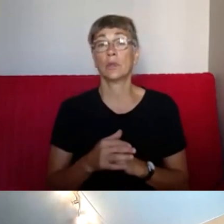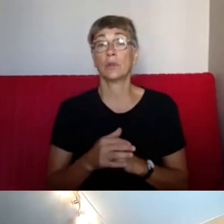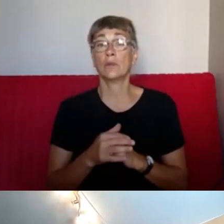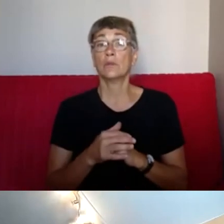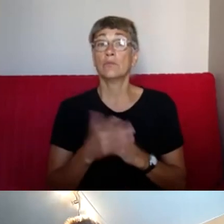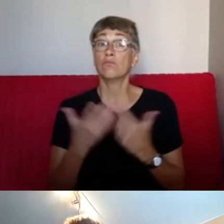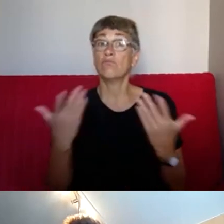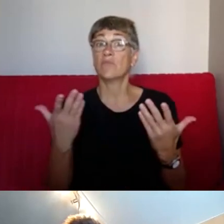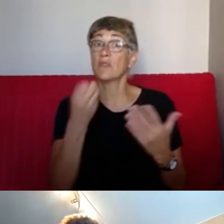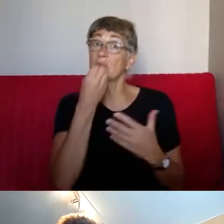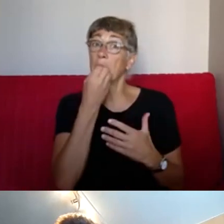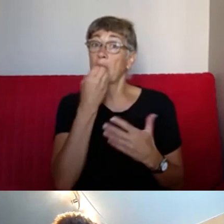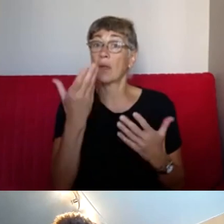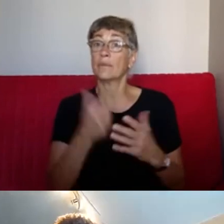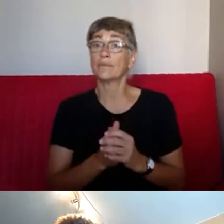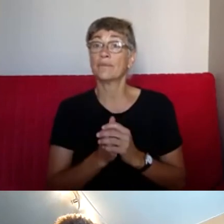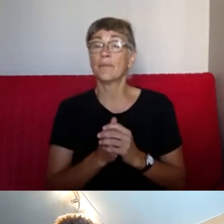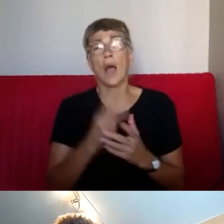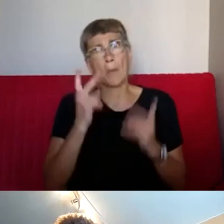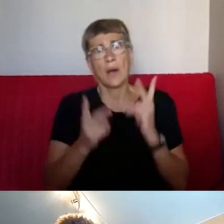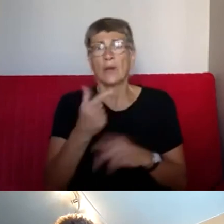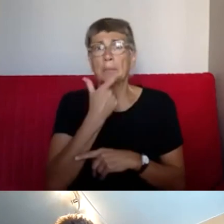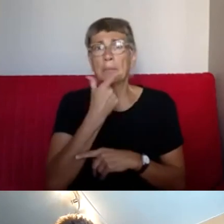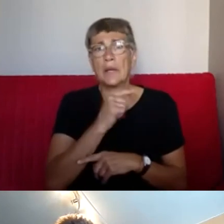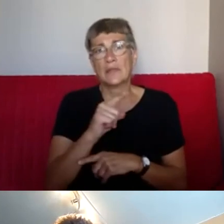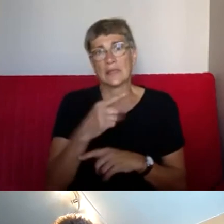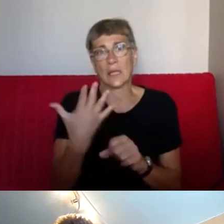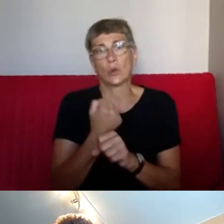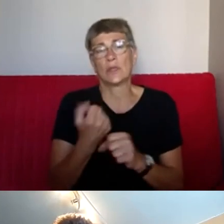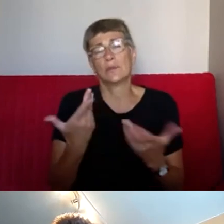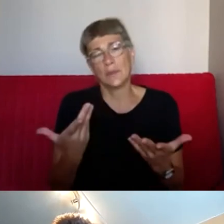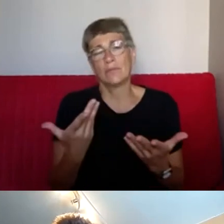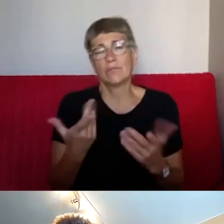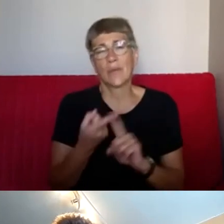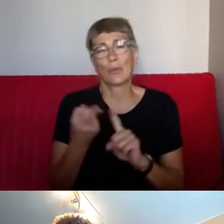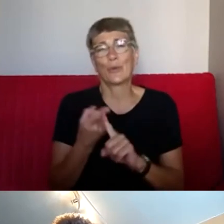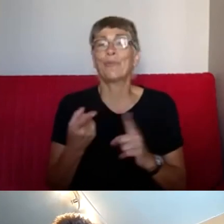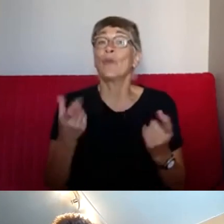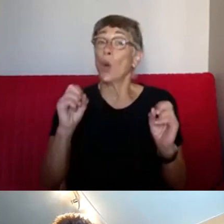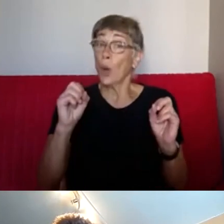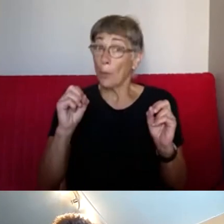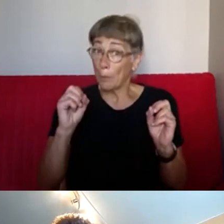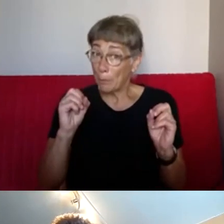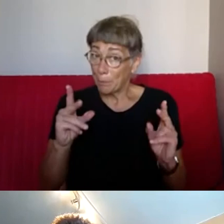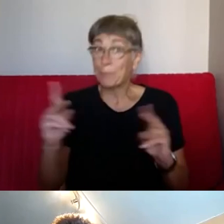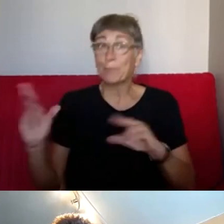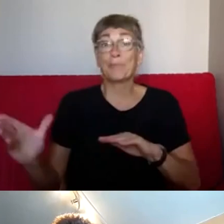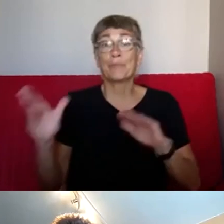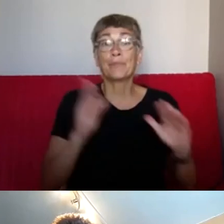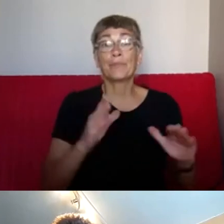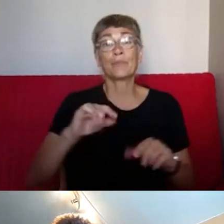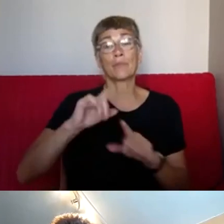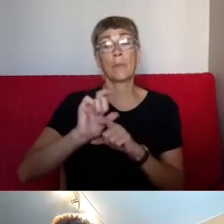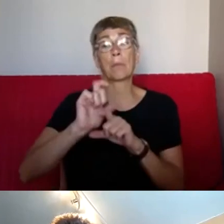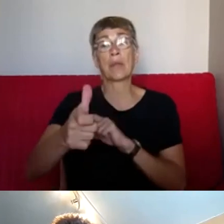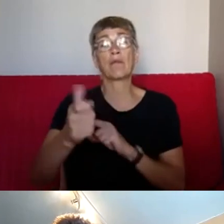where it's not so easy. Okay, so we go to our next speaker, to Mr. Neve. We go